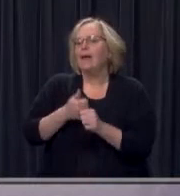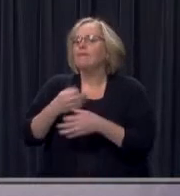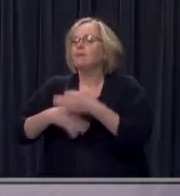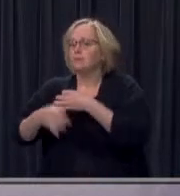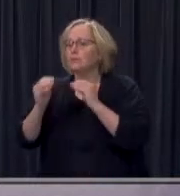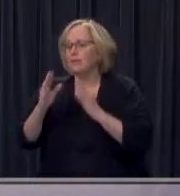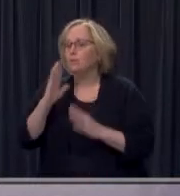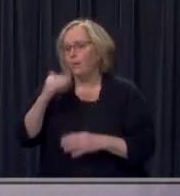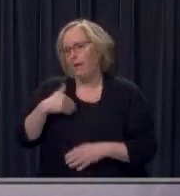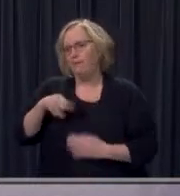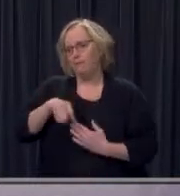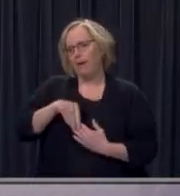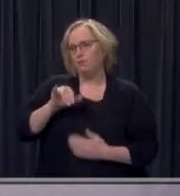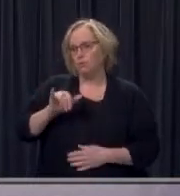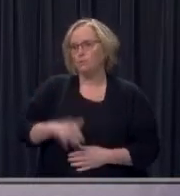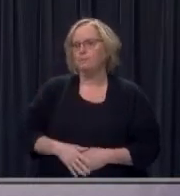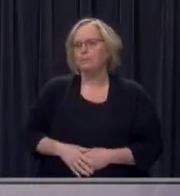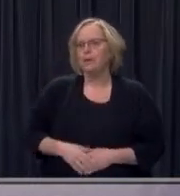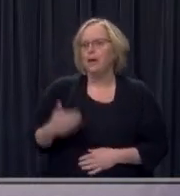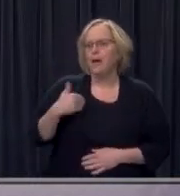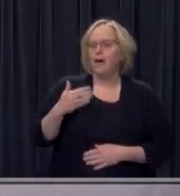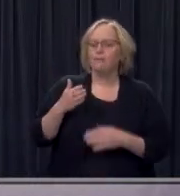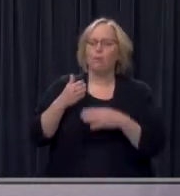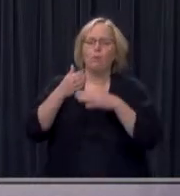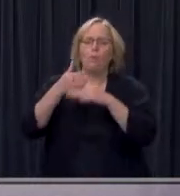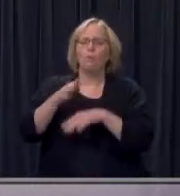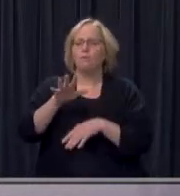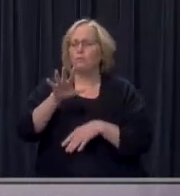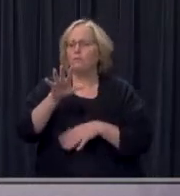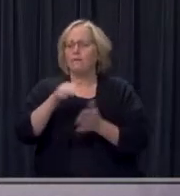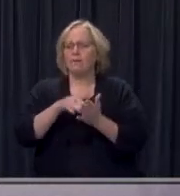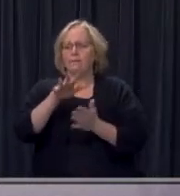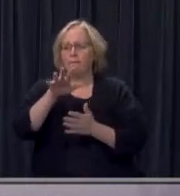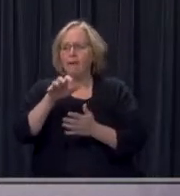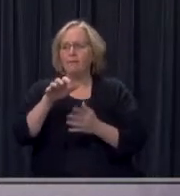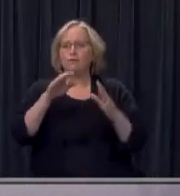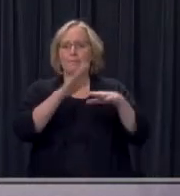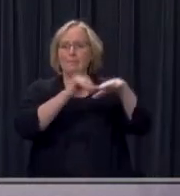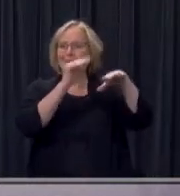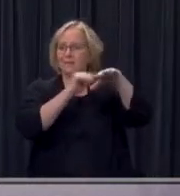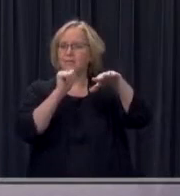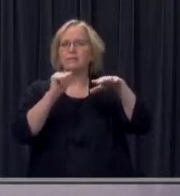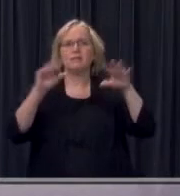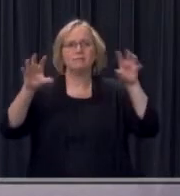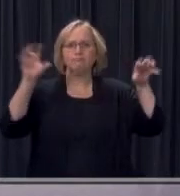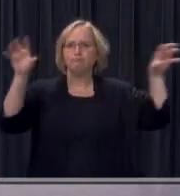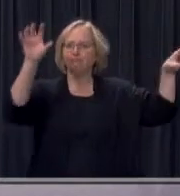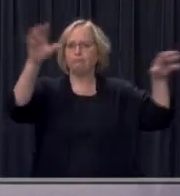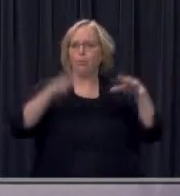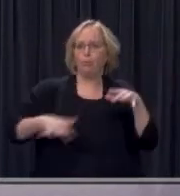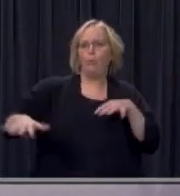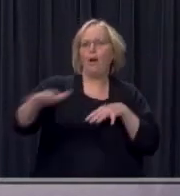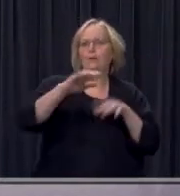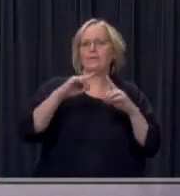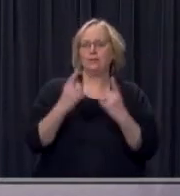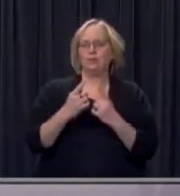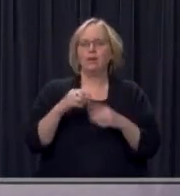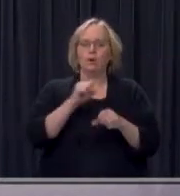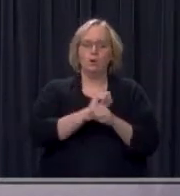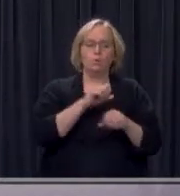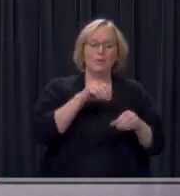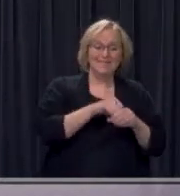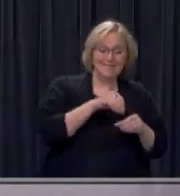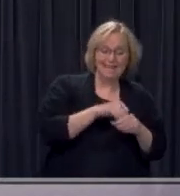badge. We currently have over 5,500 beacons placed all throughout our district. So that's, again, that works inside. It also